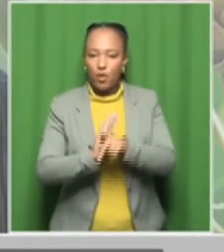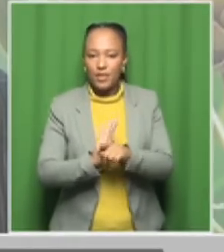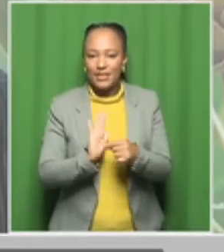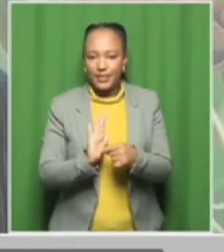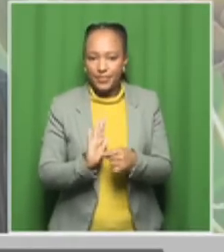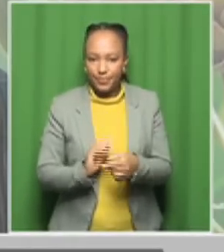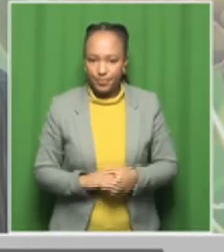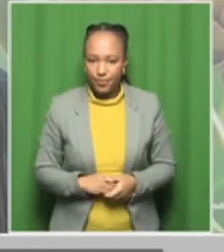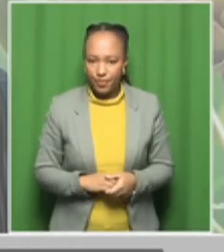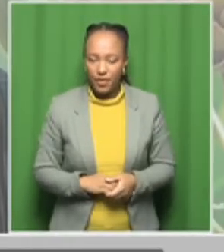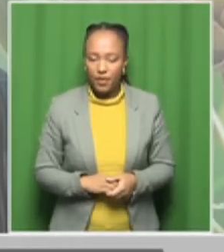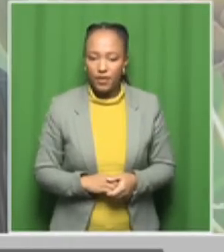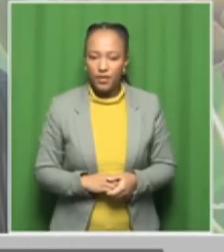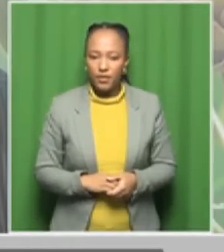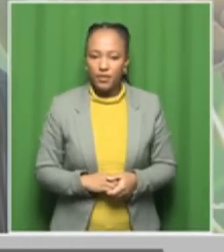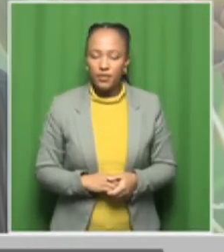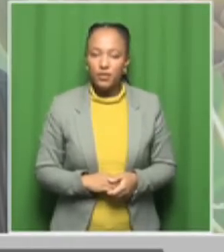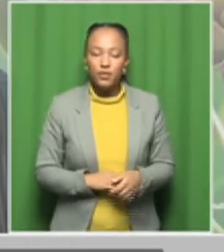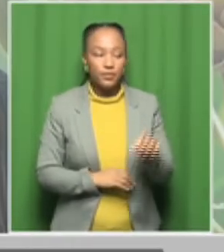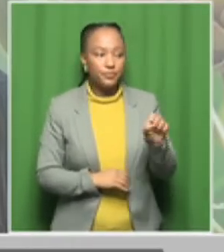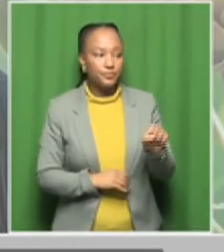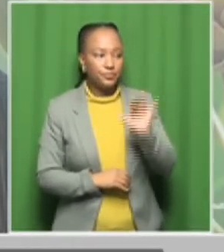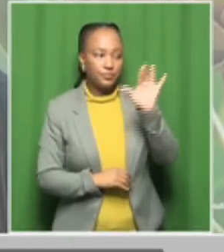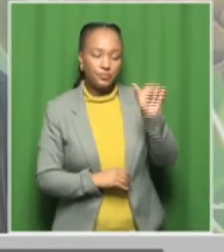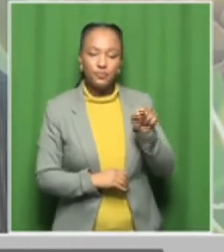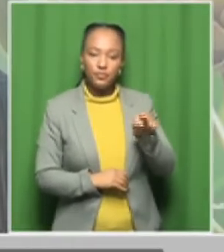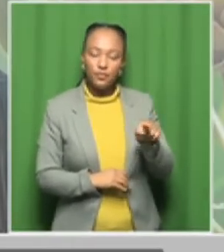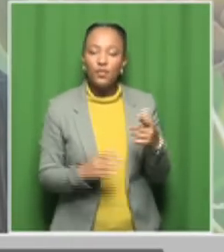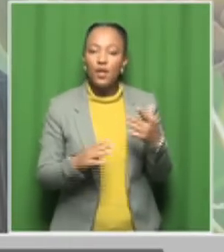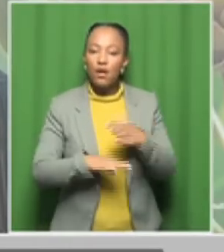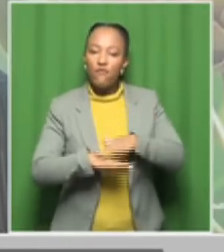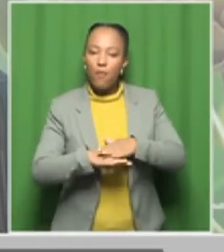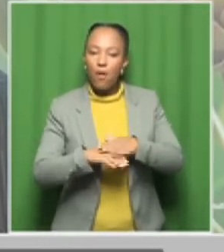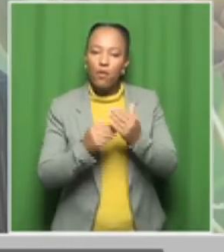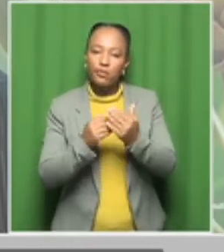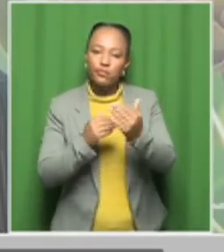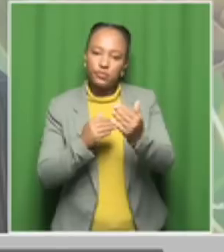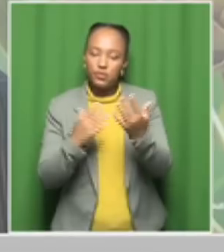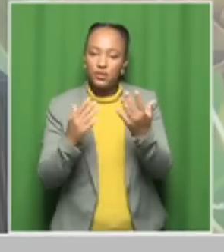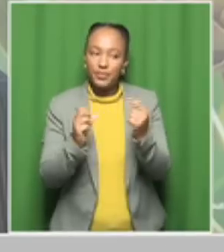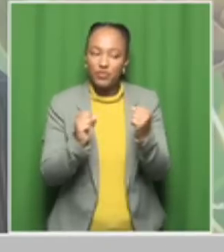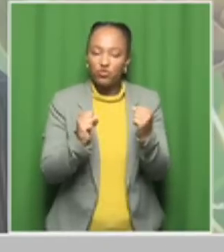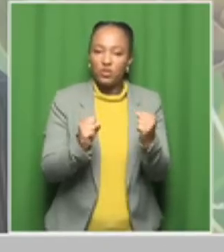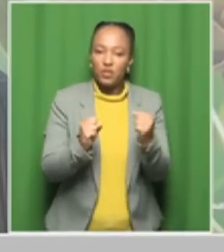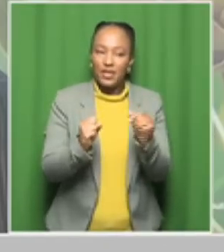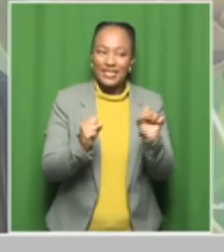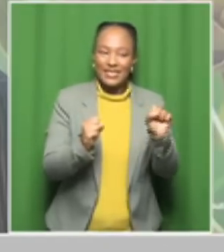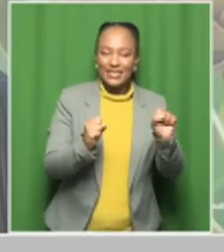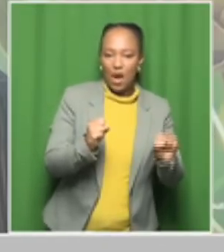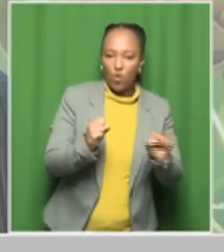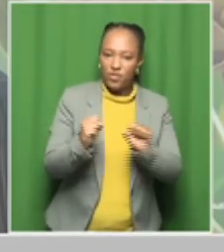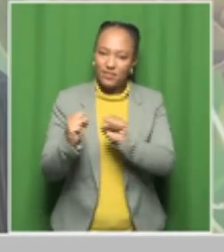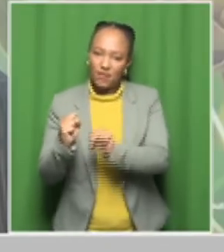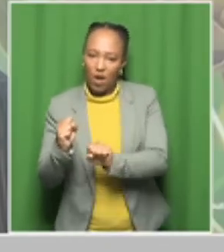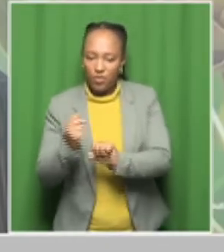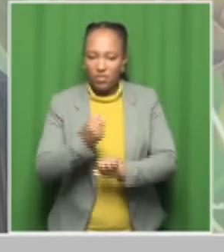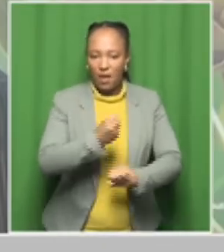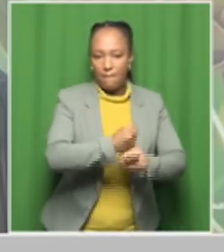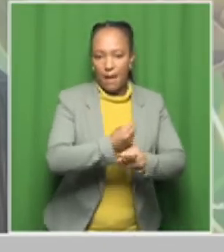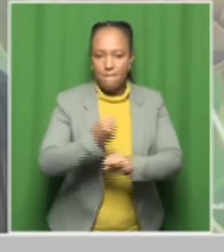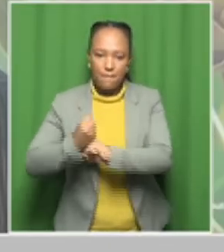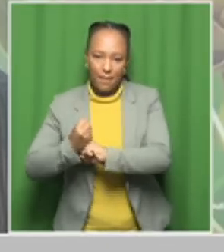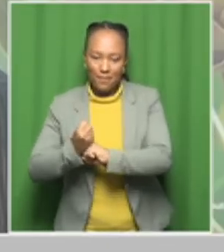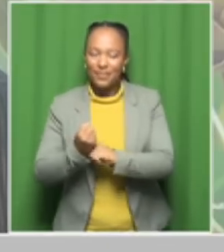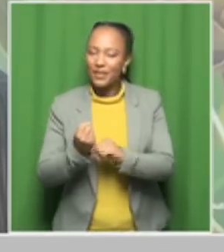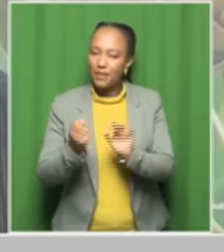Africa look to take in order to further strengthen not just the South-South voices, but also to